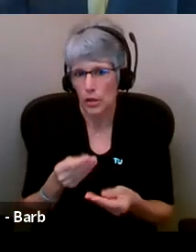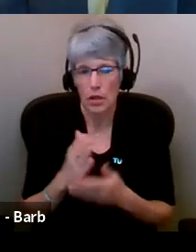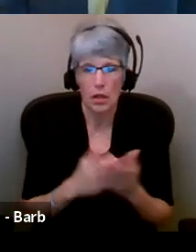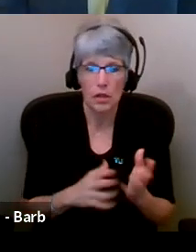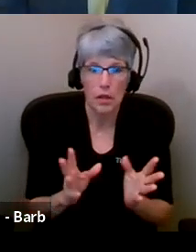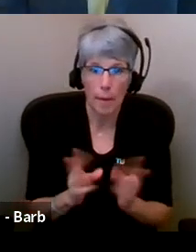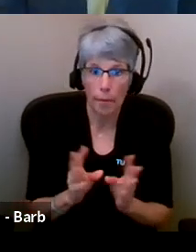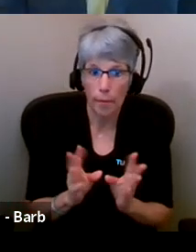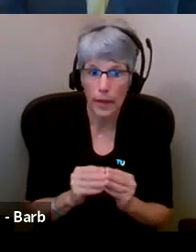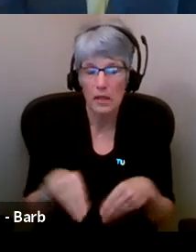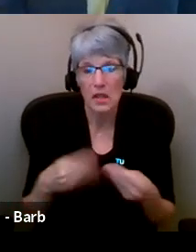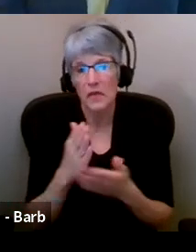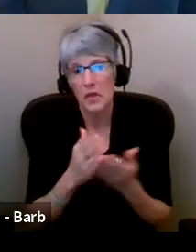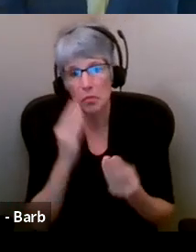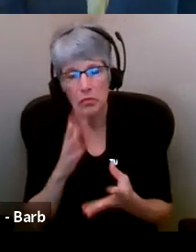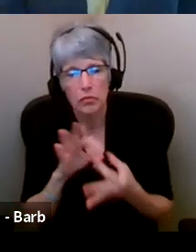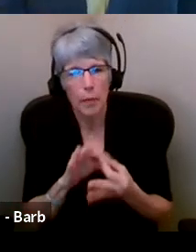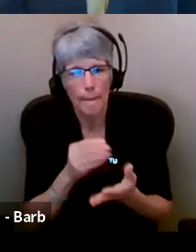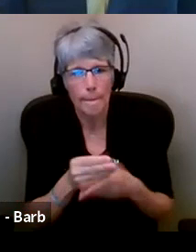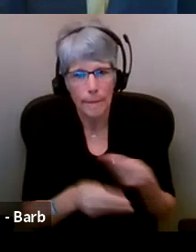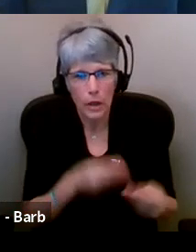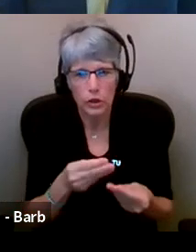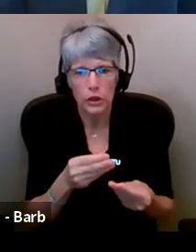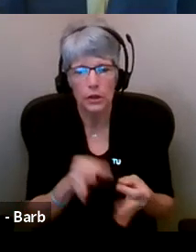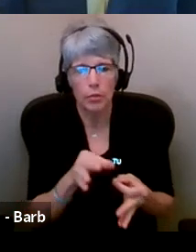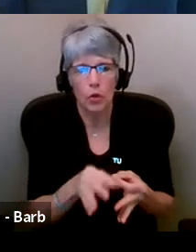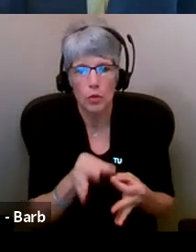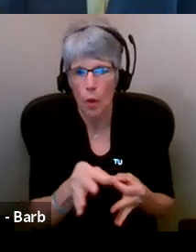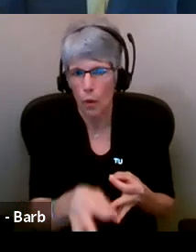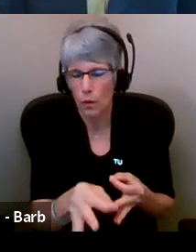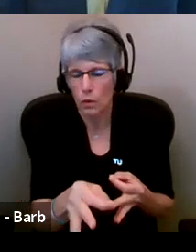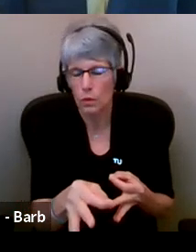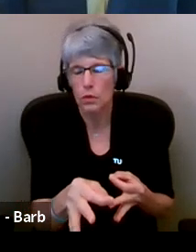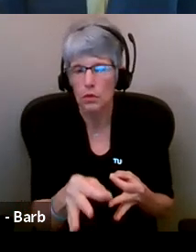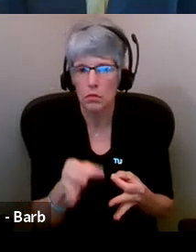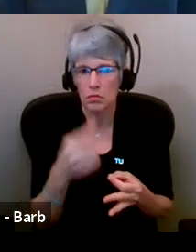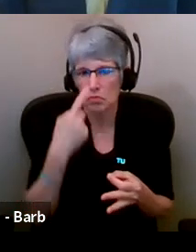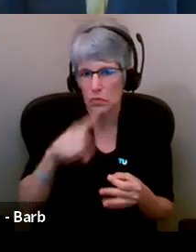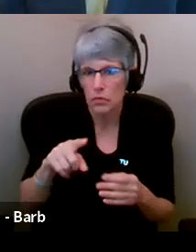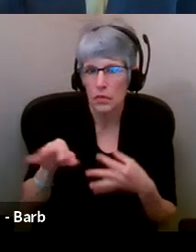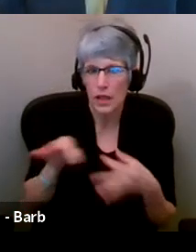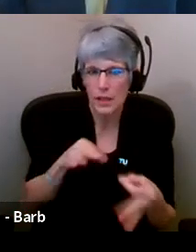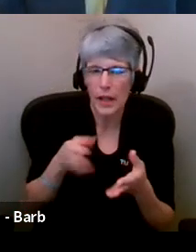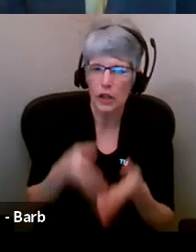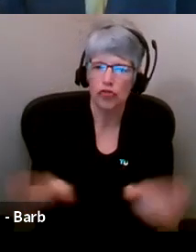generally would provide some updates on the budget that that have been postponed or delayed. Could you provide just a general status of the